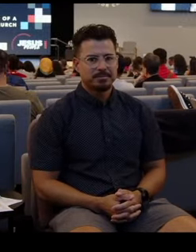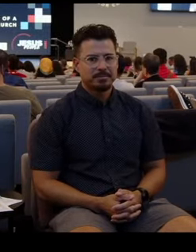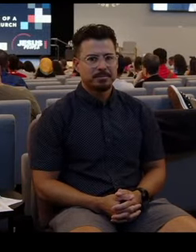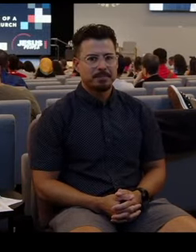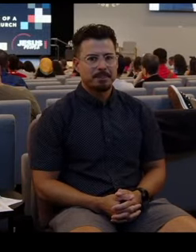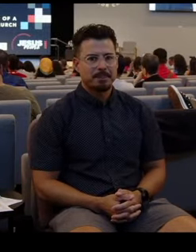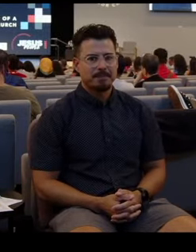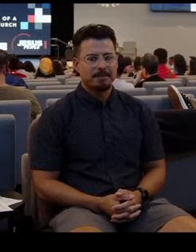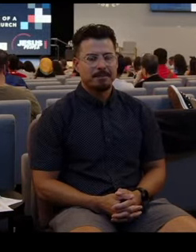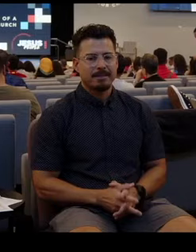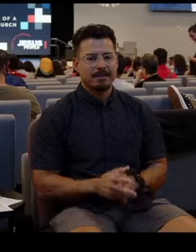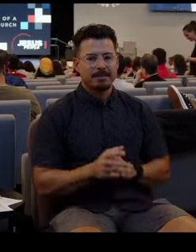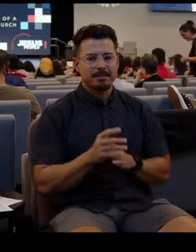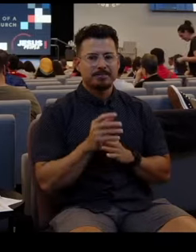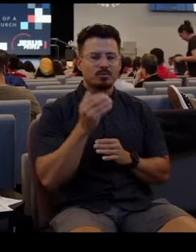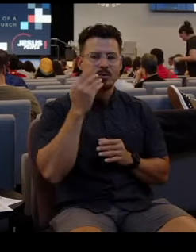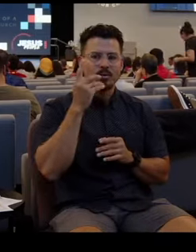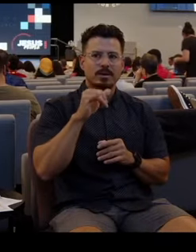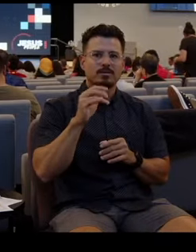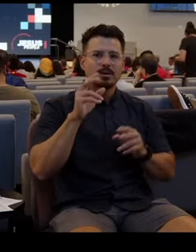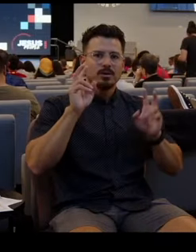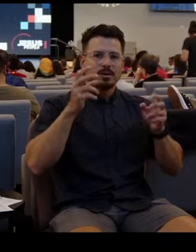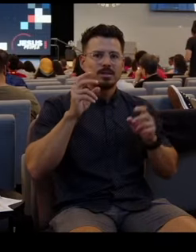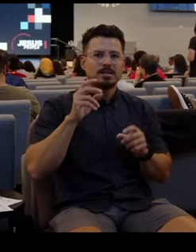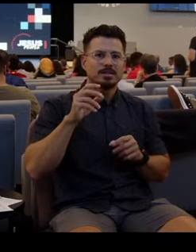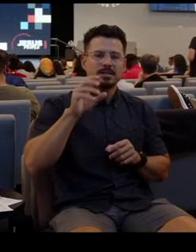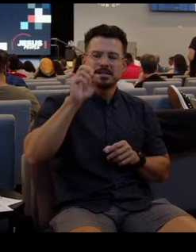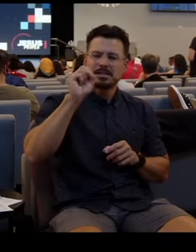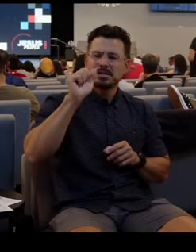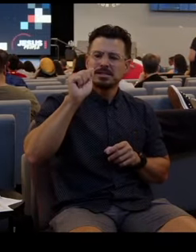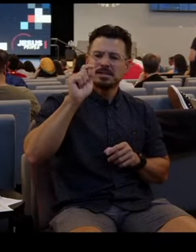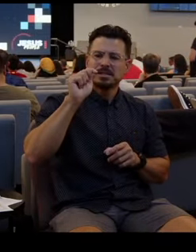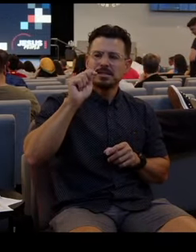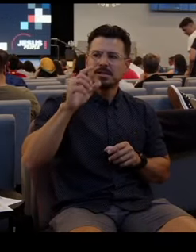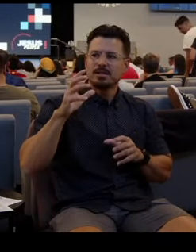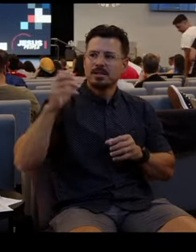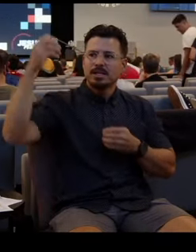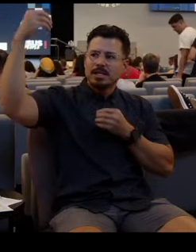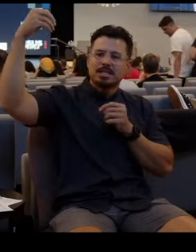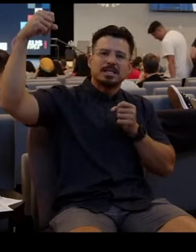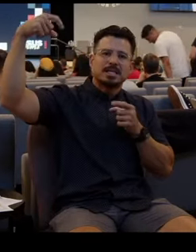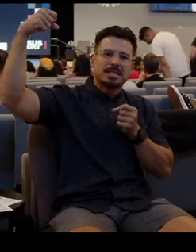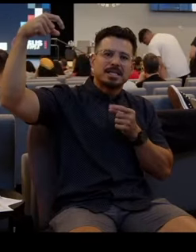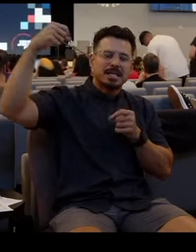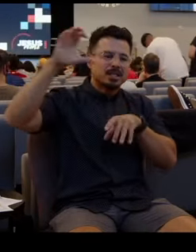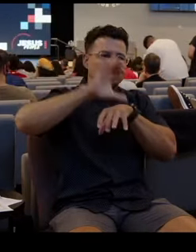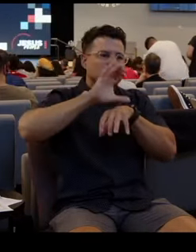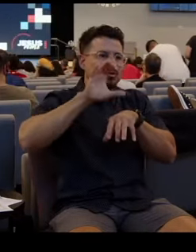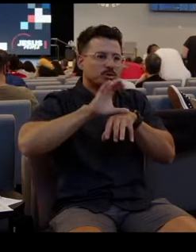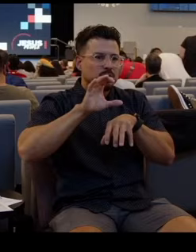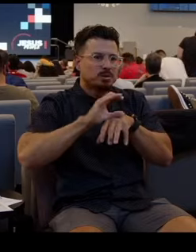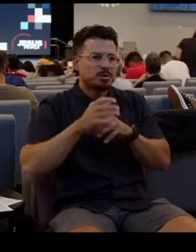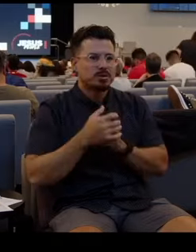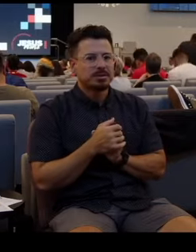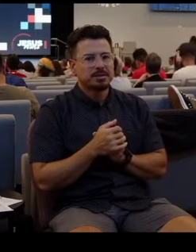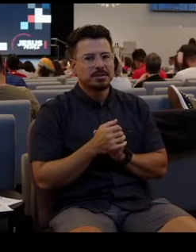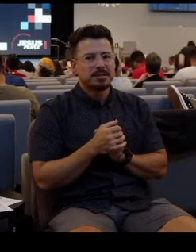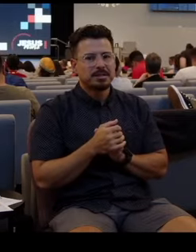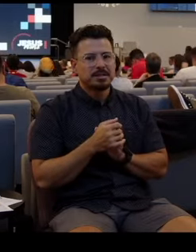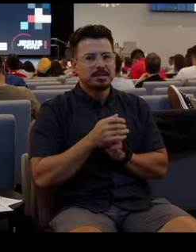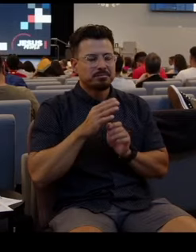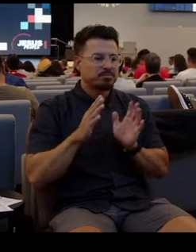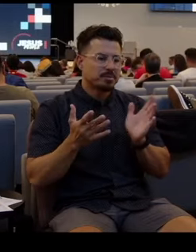That works. You know, we call them today, satellite churches. You know, we talk about satellite churches, and you know,